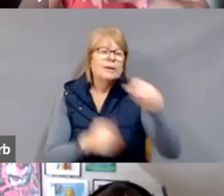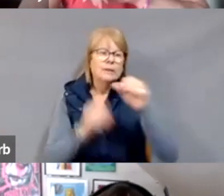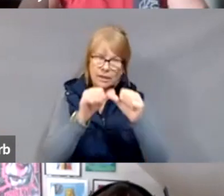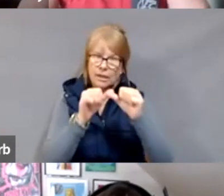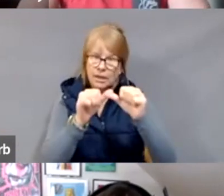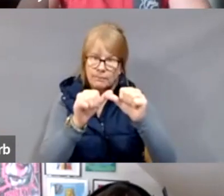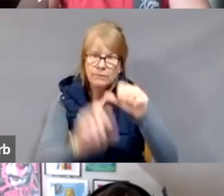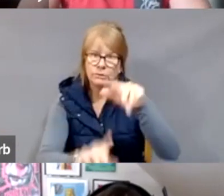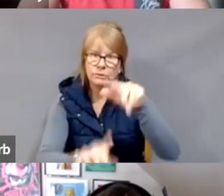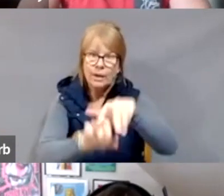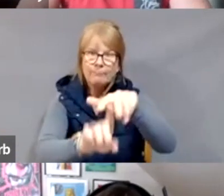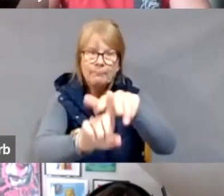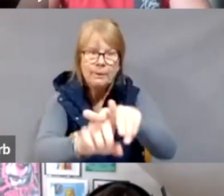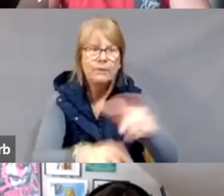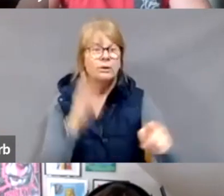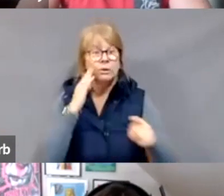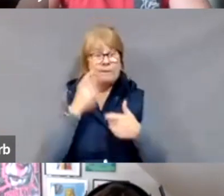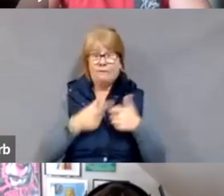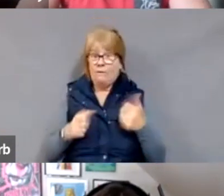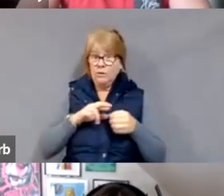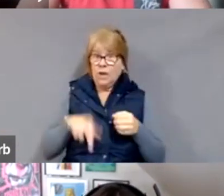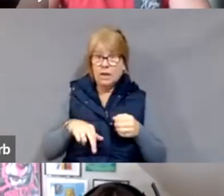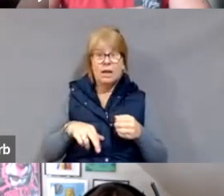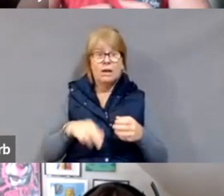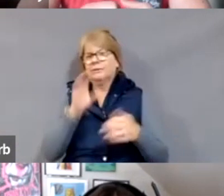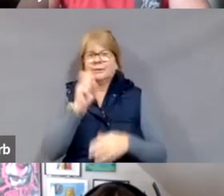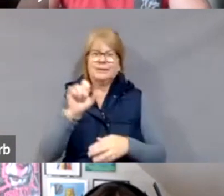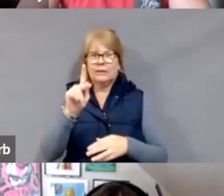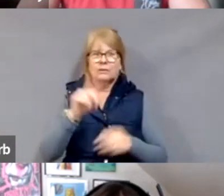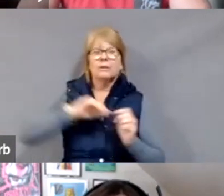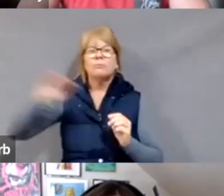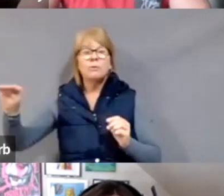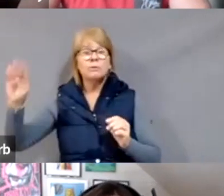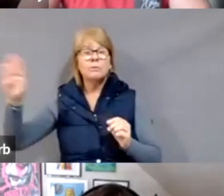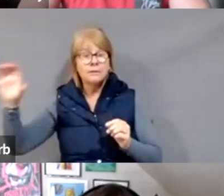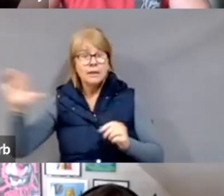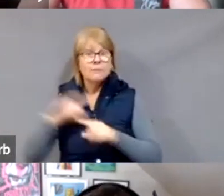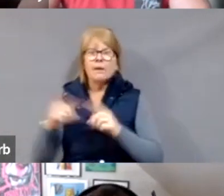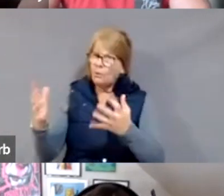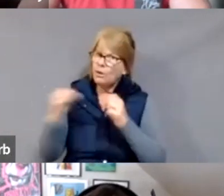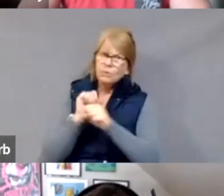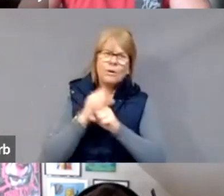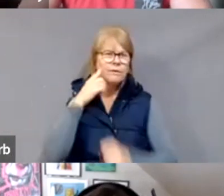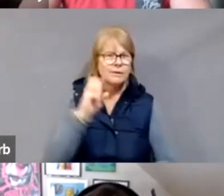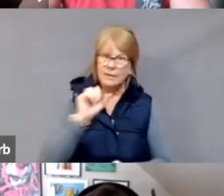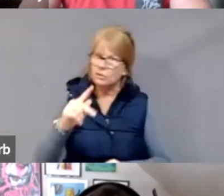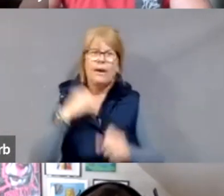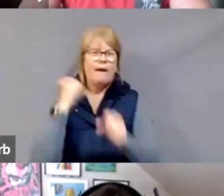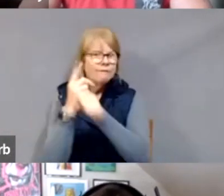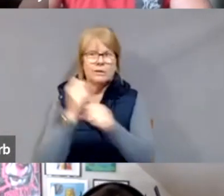from Saskatchewan, but I was living in BC and I lived there for like 30 years, but I really wanted to work for Shakespeare on the Saskatchewan. So every year I'd be